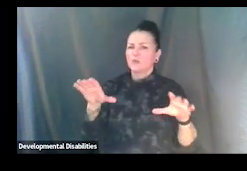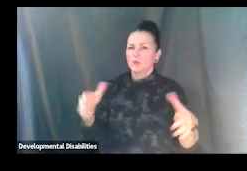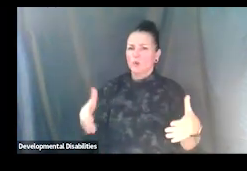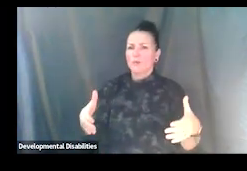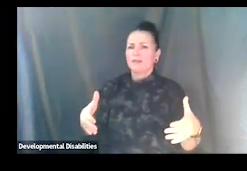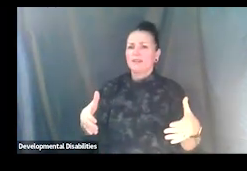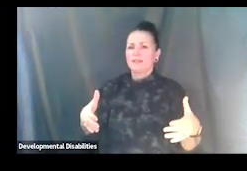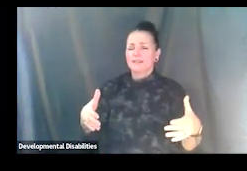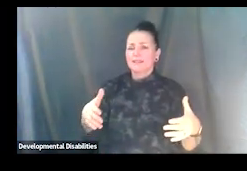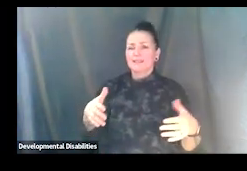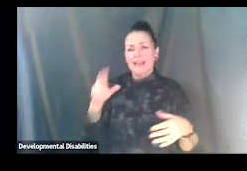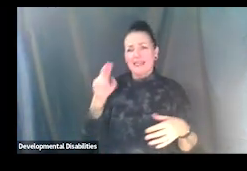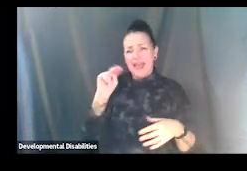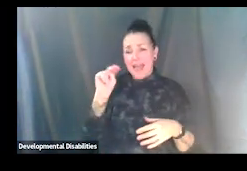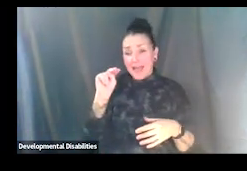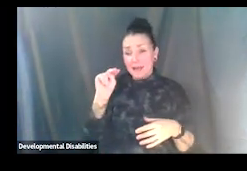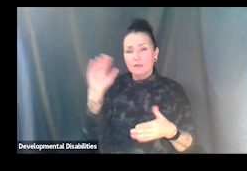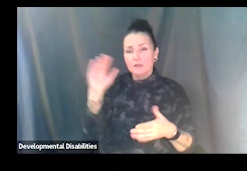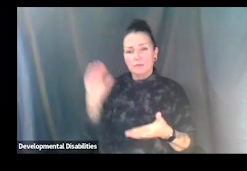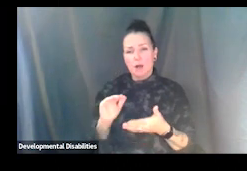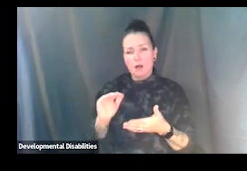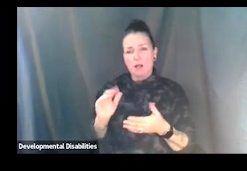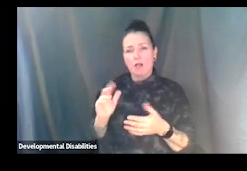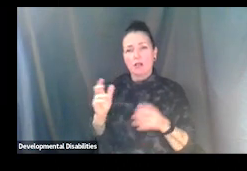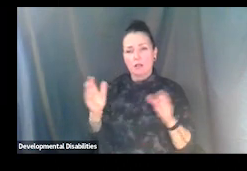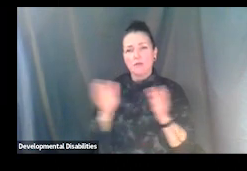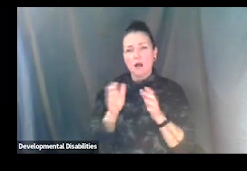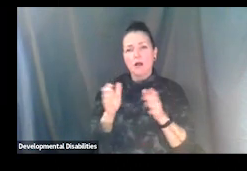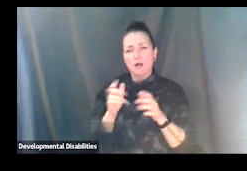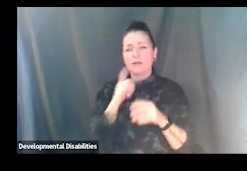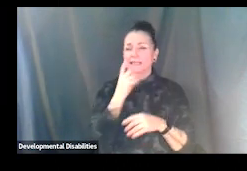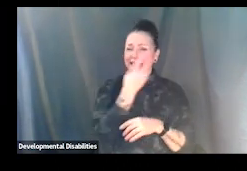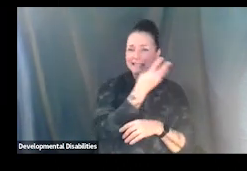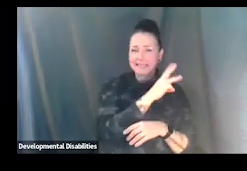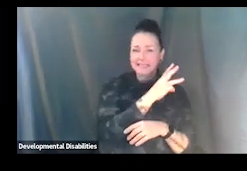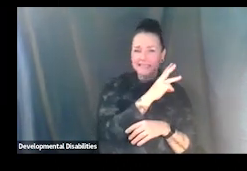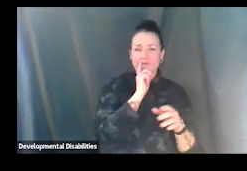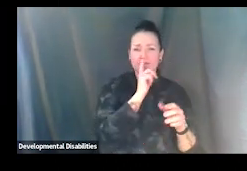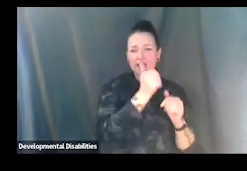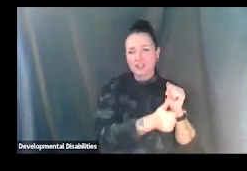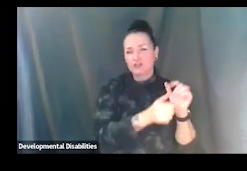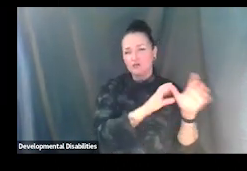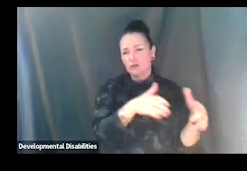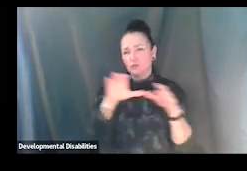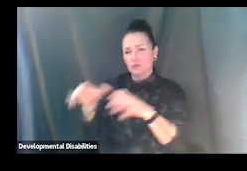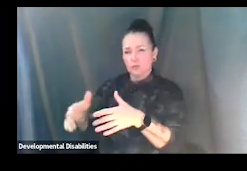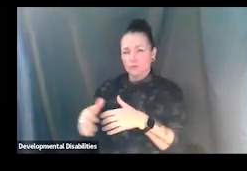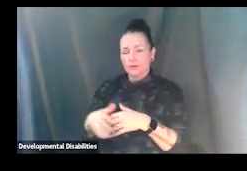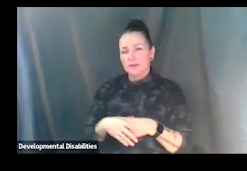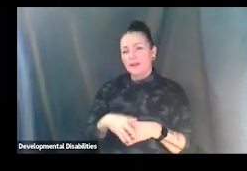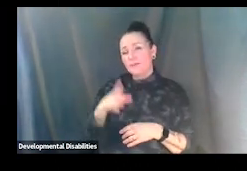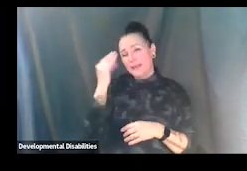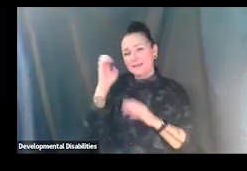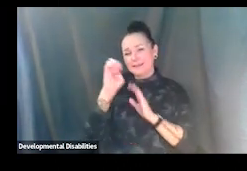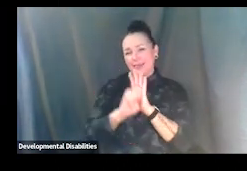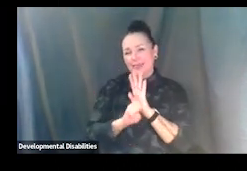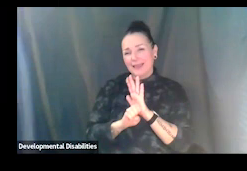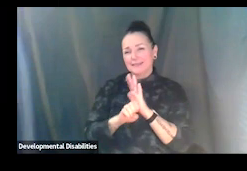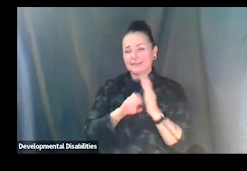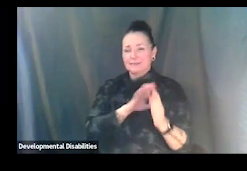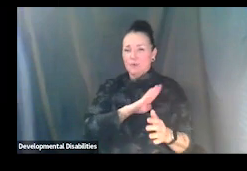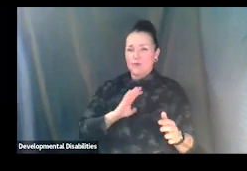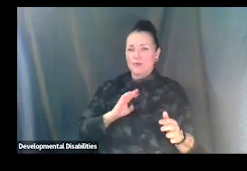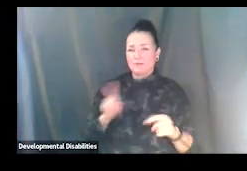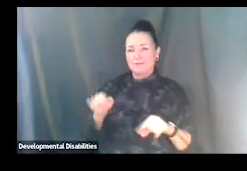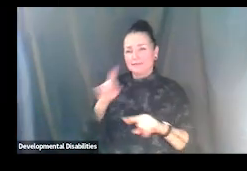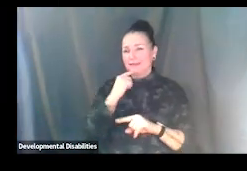So the only other long-term study that I know of looking at aggression was in aripiprazole, and long-term being a year. And this is a huge problem across the field,